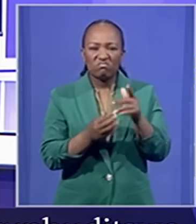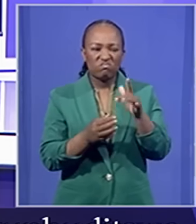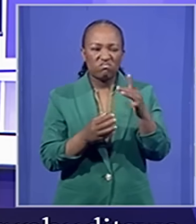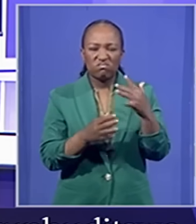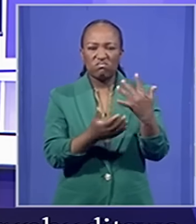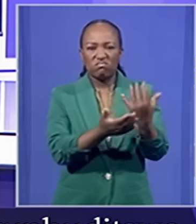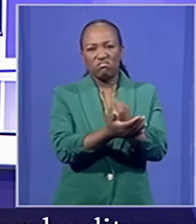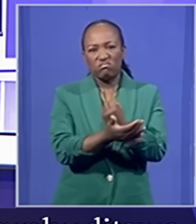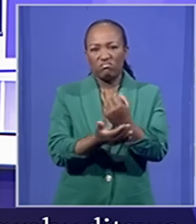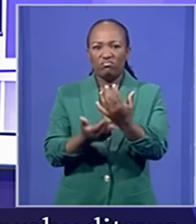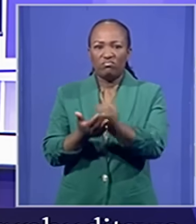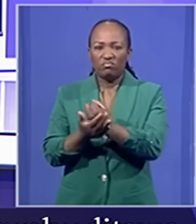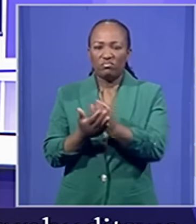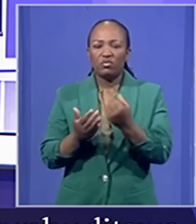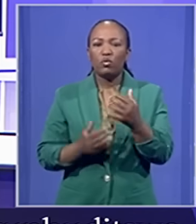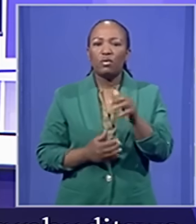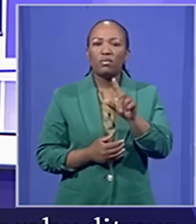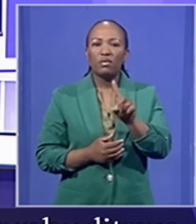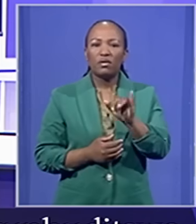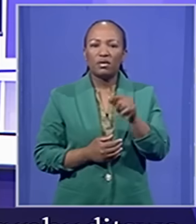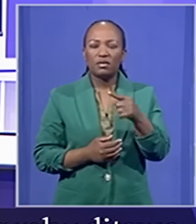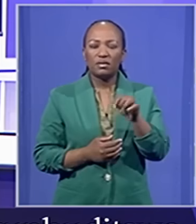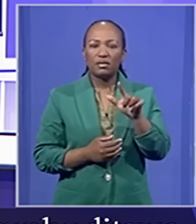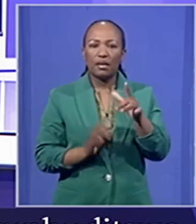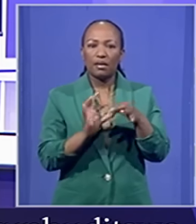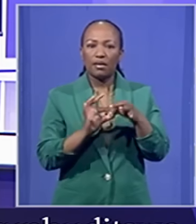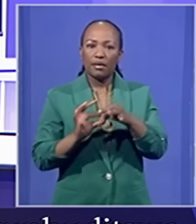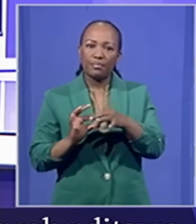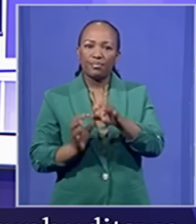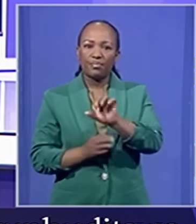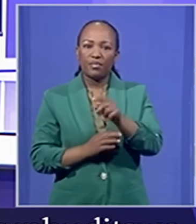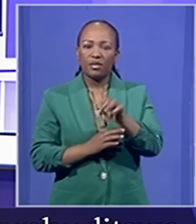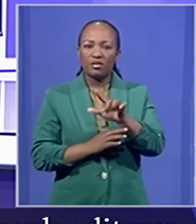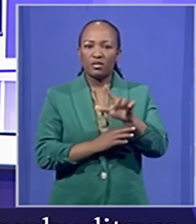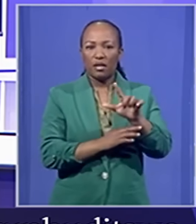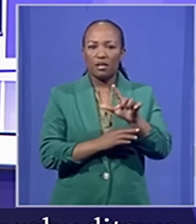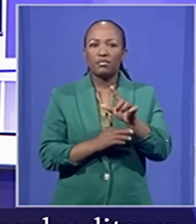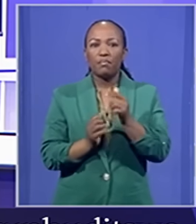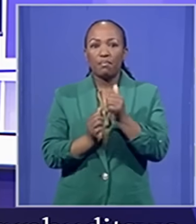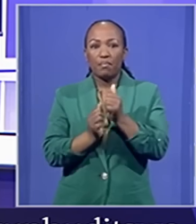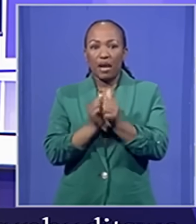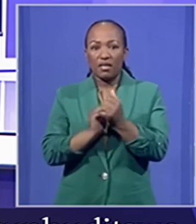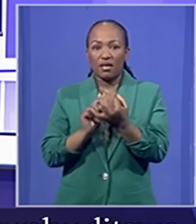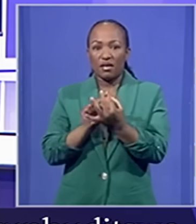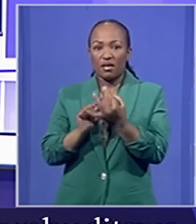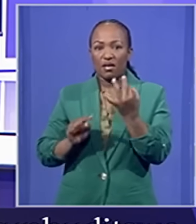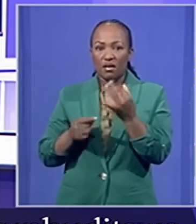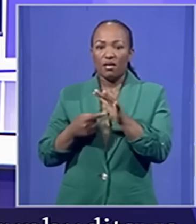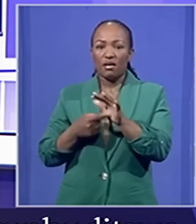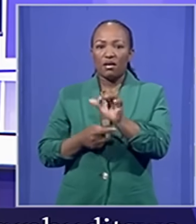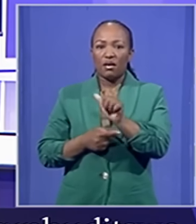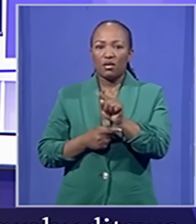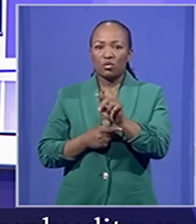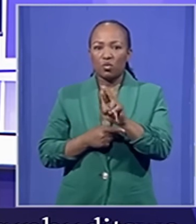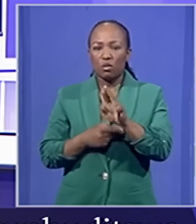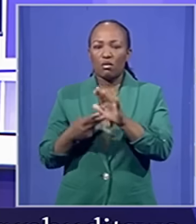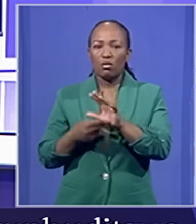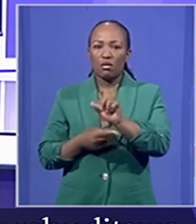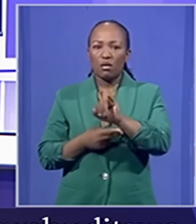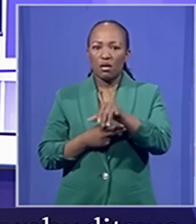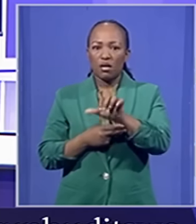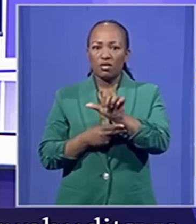go tweng di golagana le setlamo sa Shell. Barwa ba ga Gupta ba le bararo e bong Abdul, Ajay le Rajesh ba